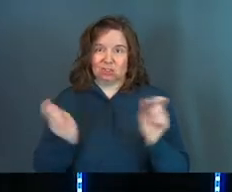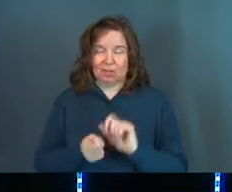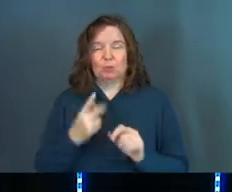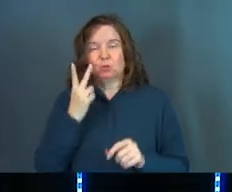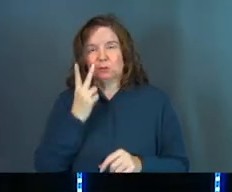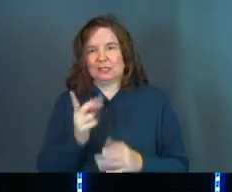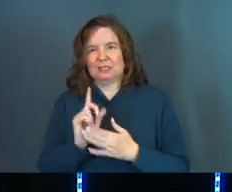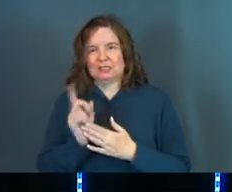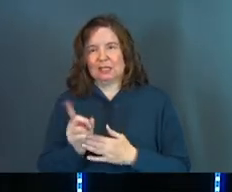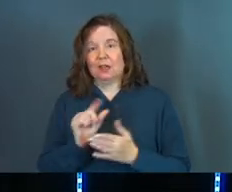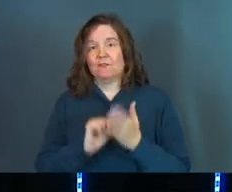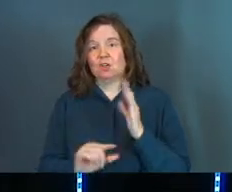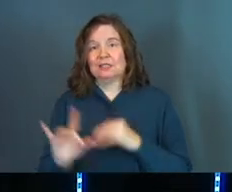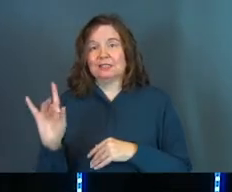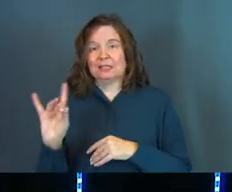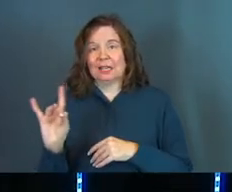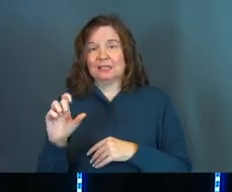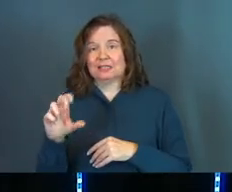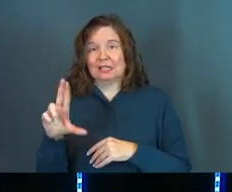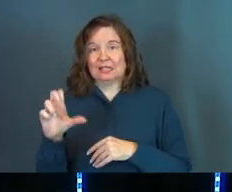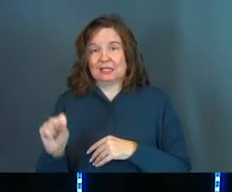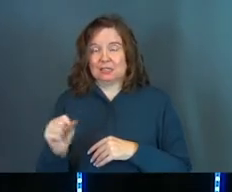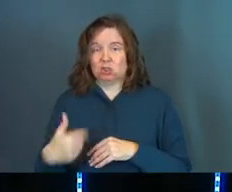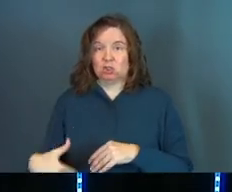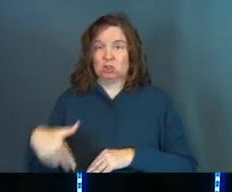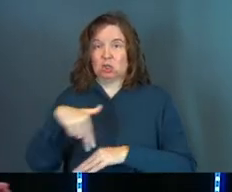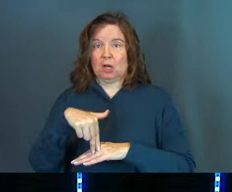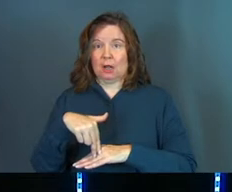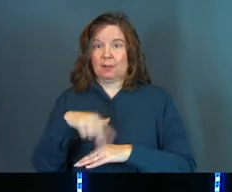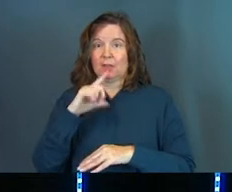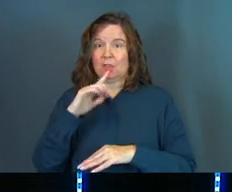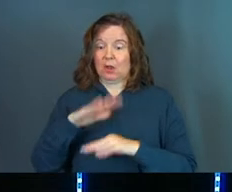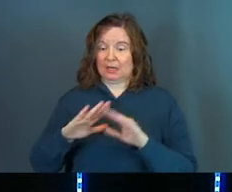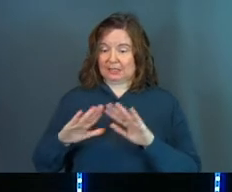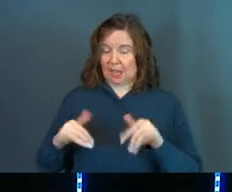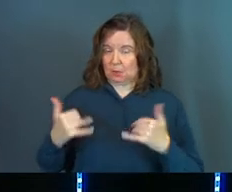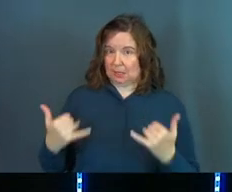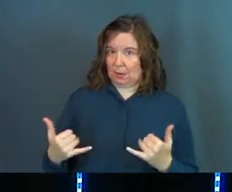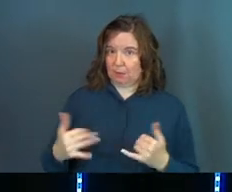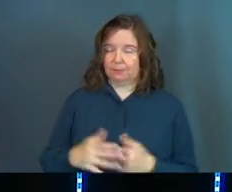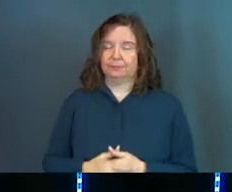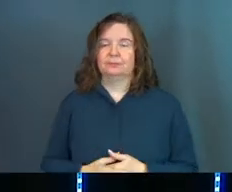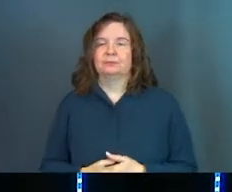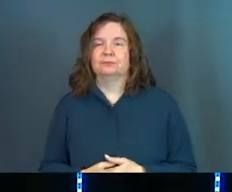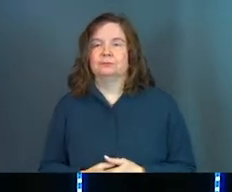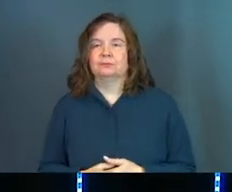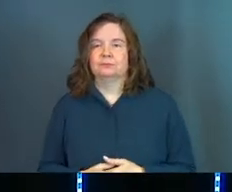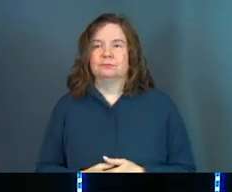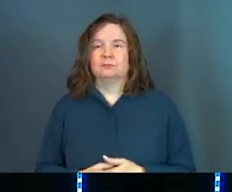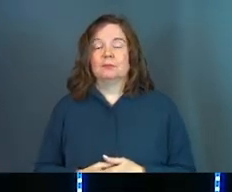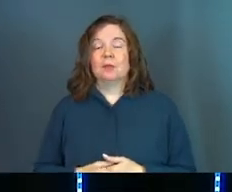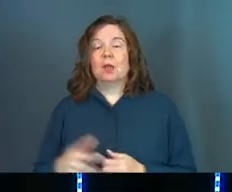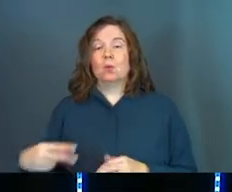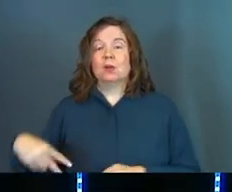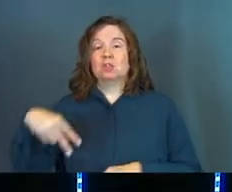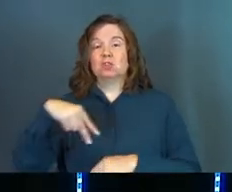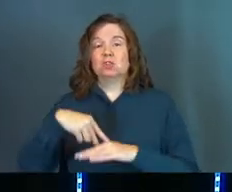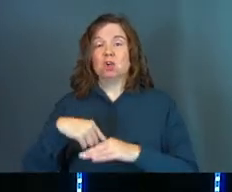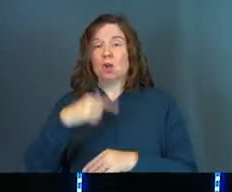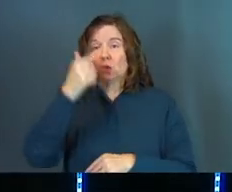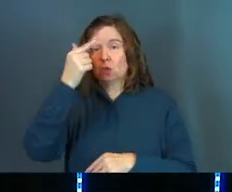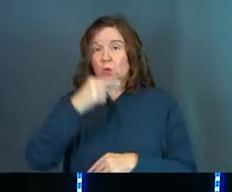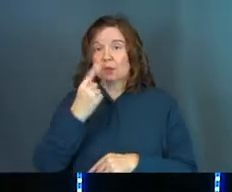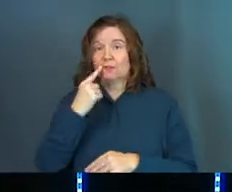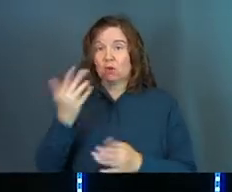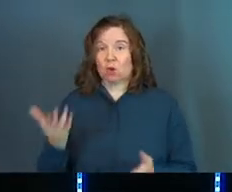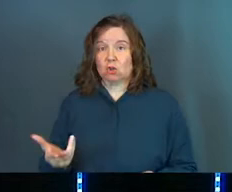see it here in just a second. Verse 8, Zacchaeus stood up, and they're at his house now. And when he stood up, the Greek there